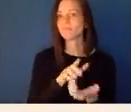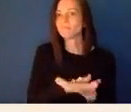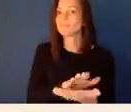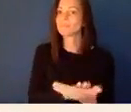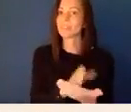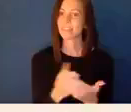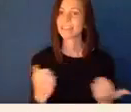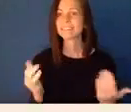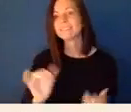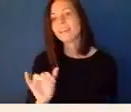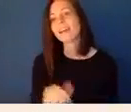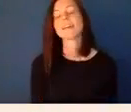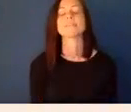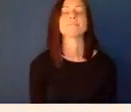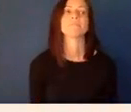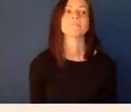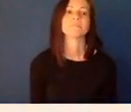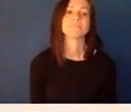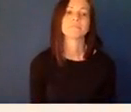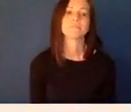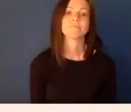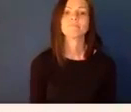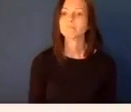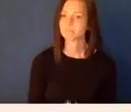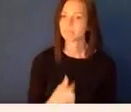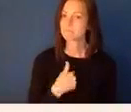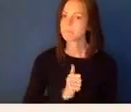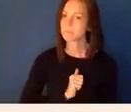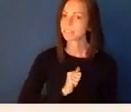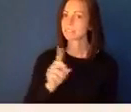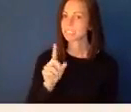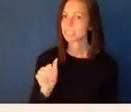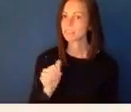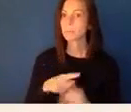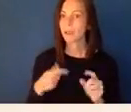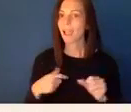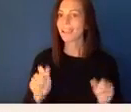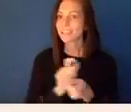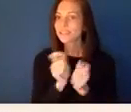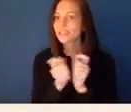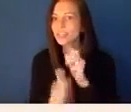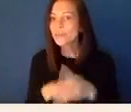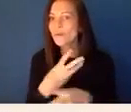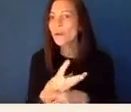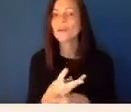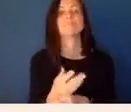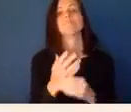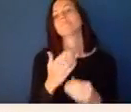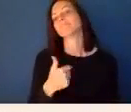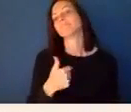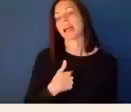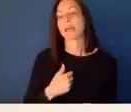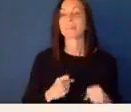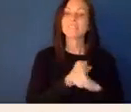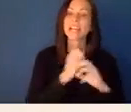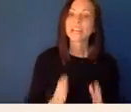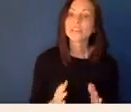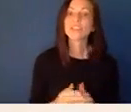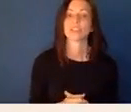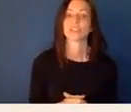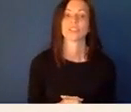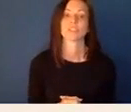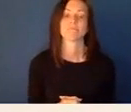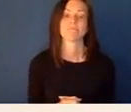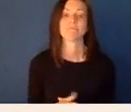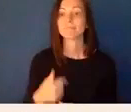things like, I am disabled, but I am able to change the world, or I am a fighter, or I